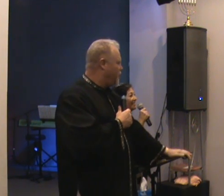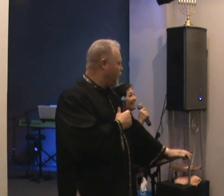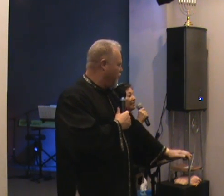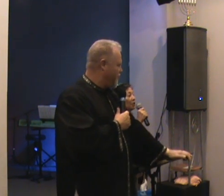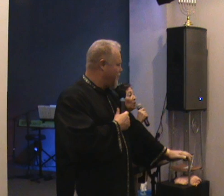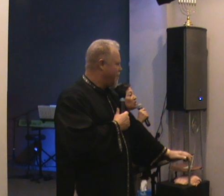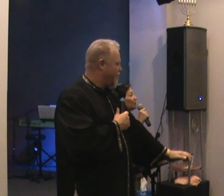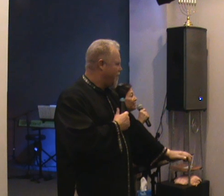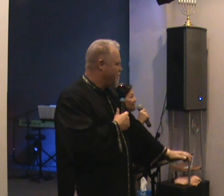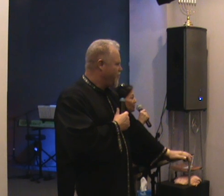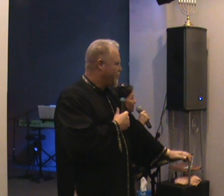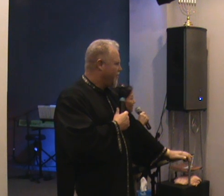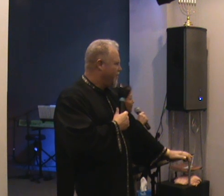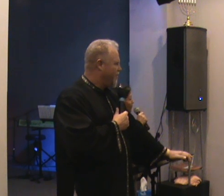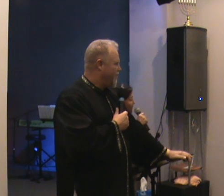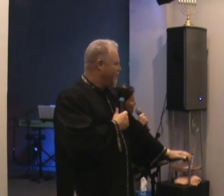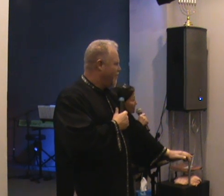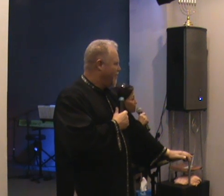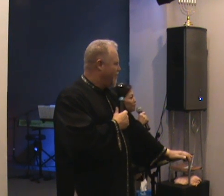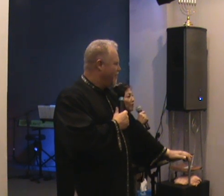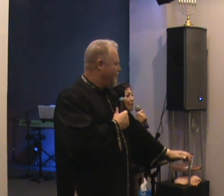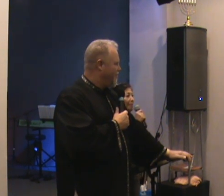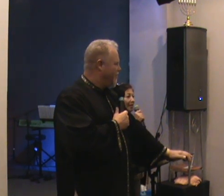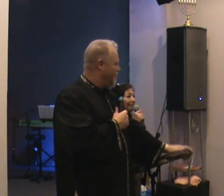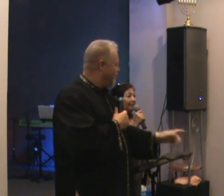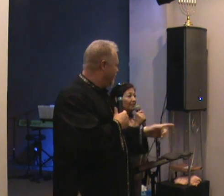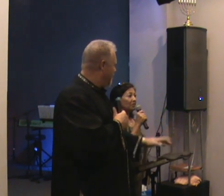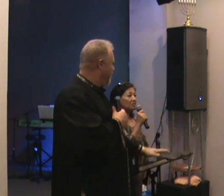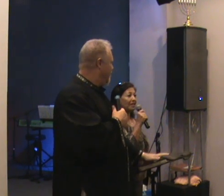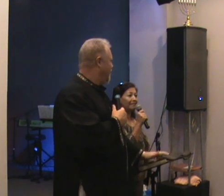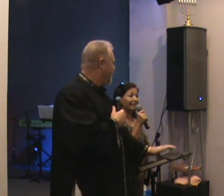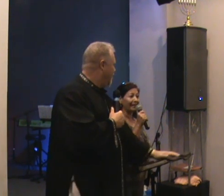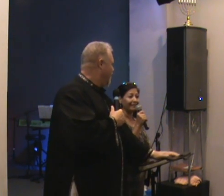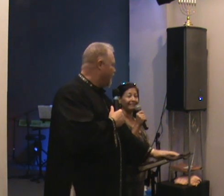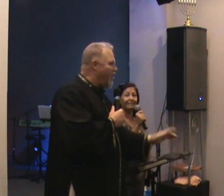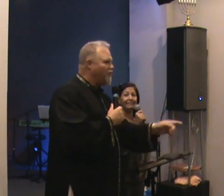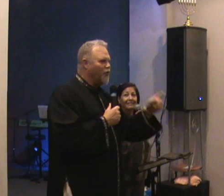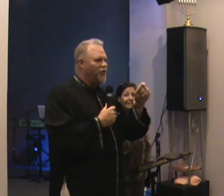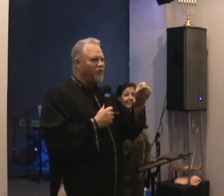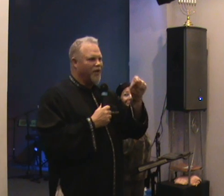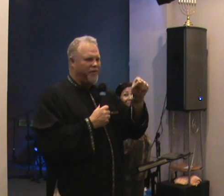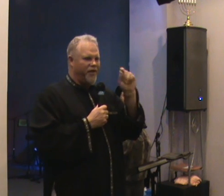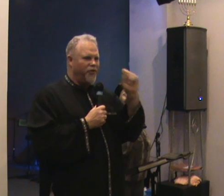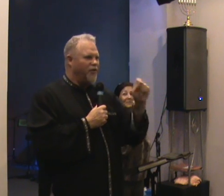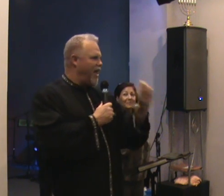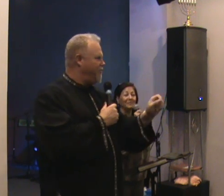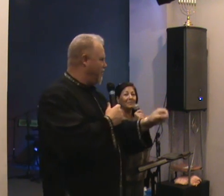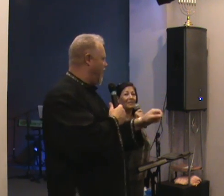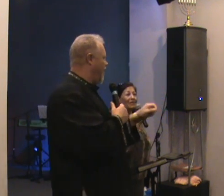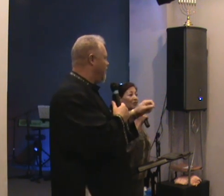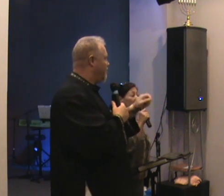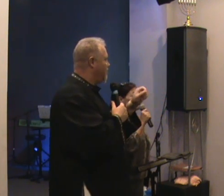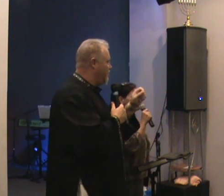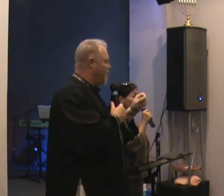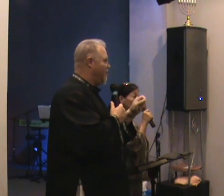God be true. Que todos los hombres se encuentren como mentirosos, pero la palabra de Dios sea verdad. God is going to do something in your life